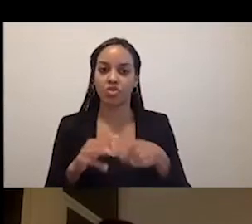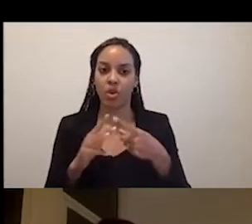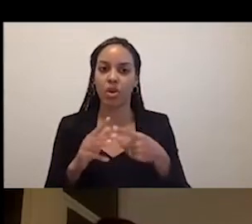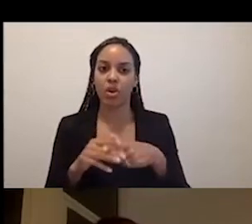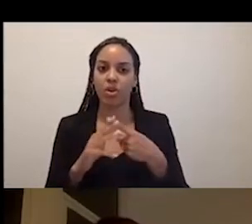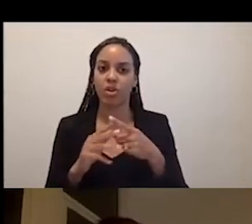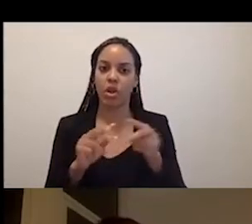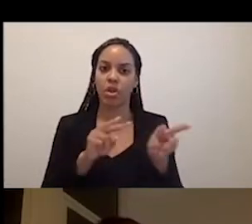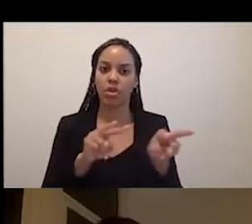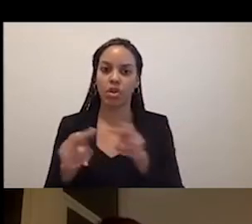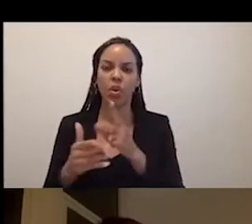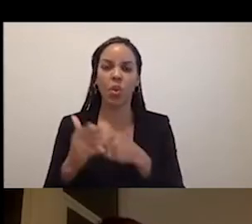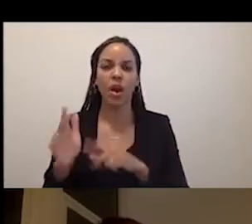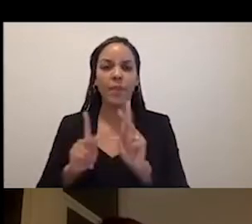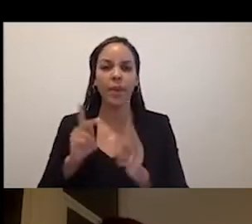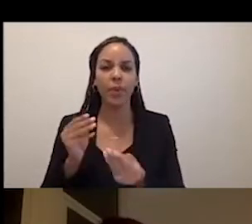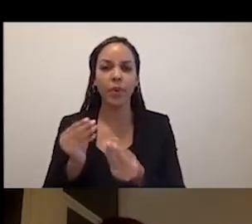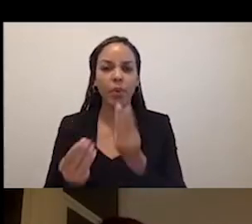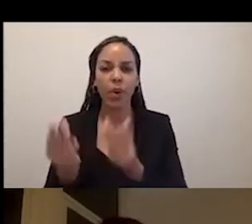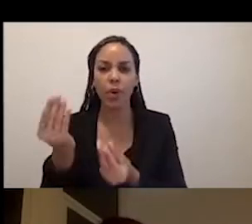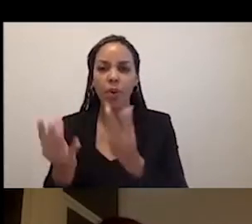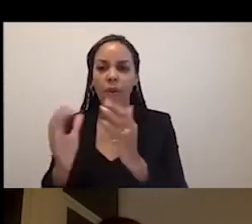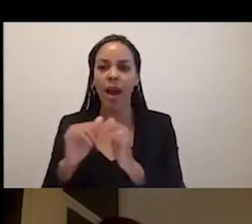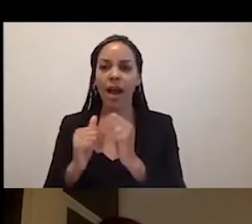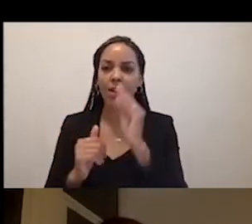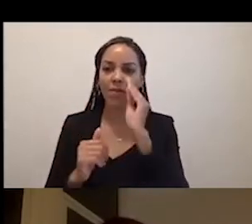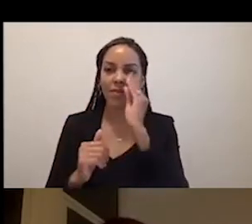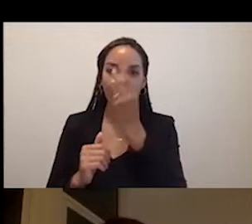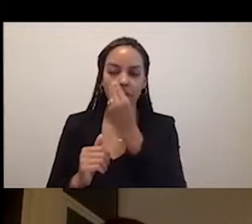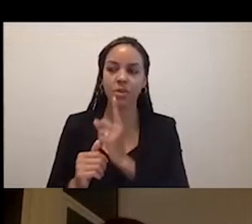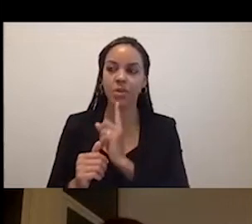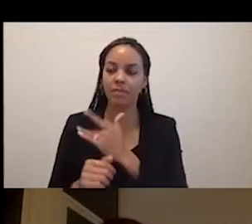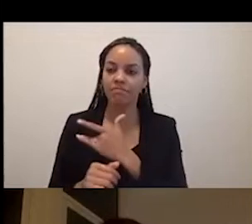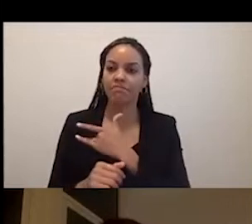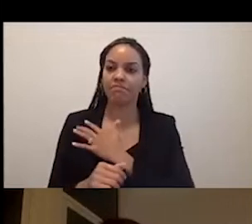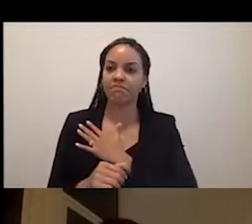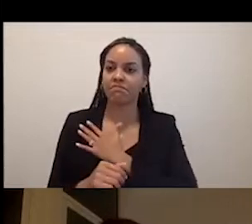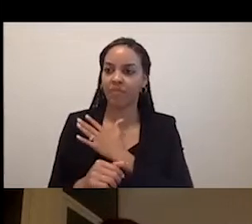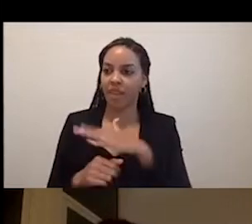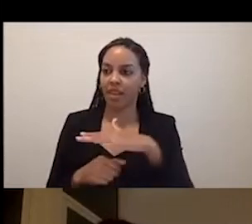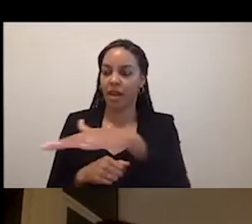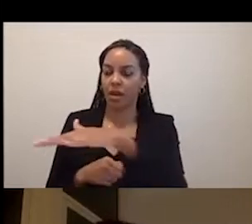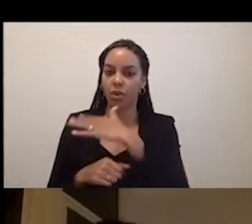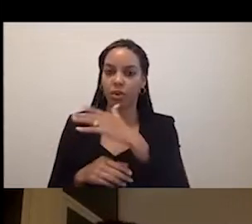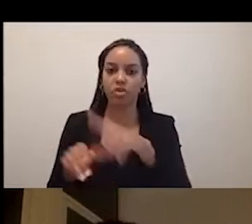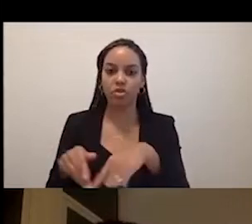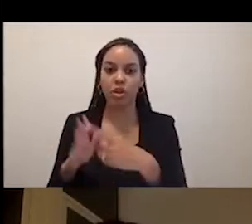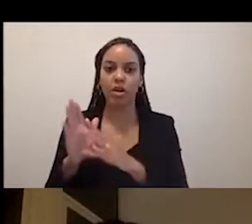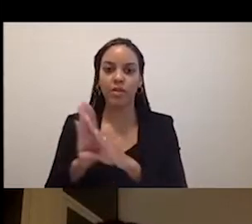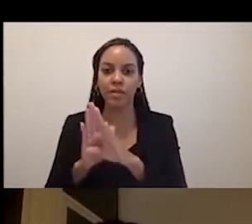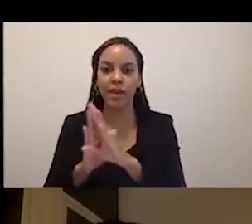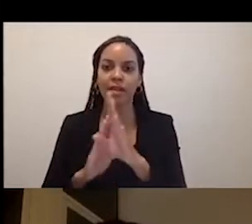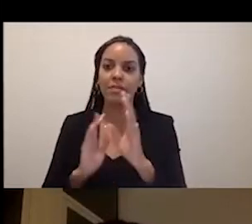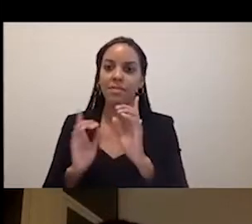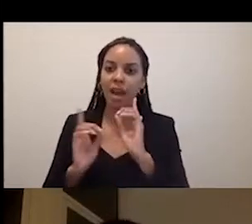growing and the way in which flowers kind of resonated for her in the neighborhood, and started developing dialogues with local people,